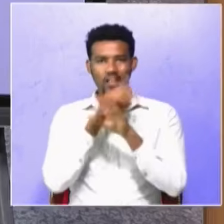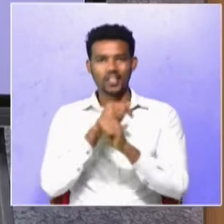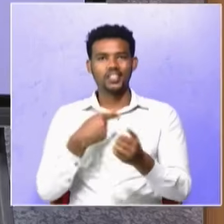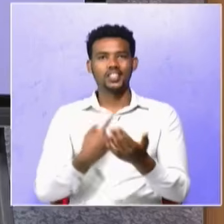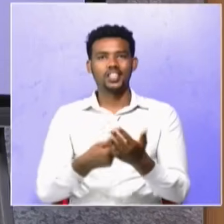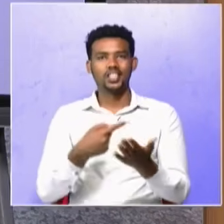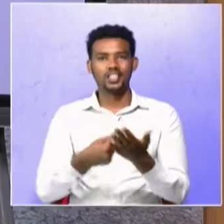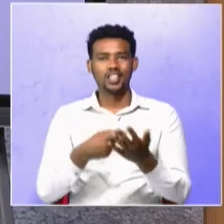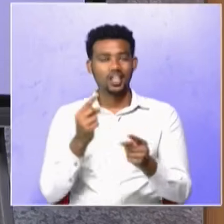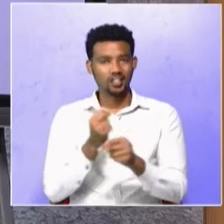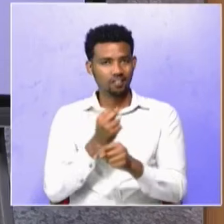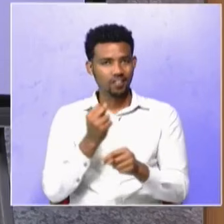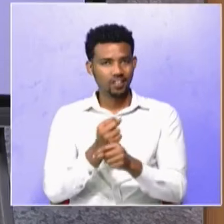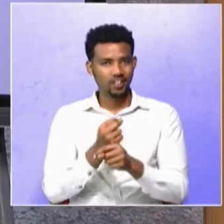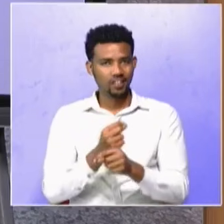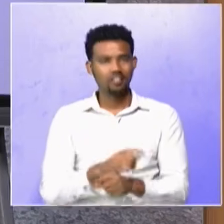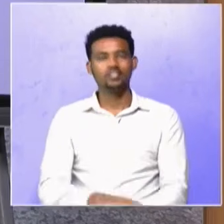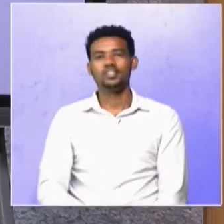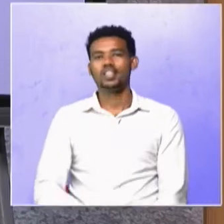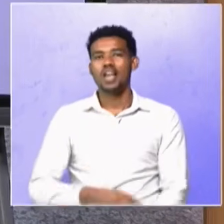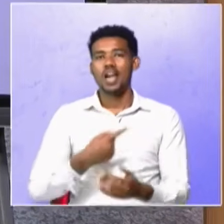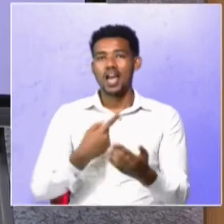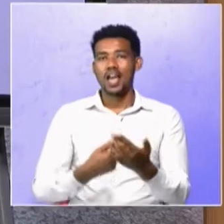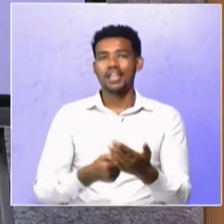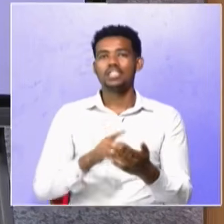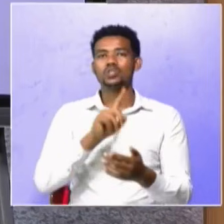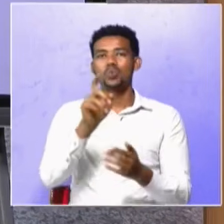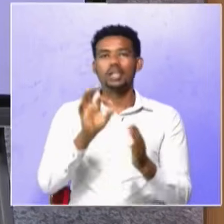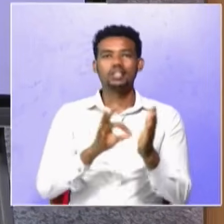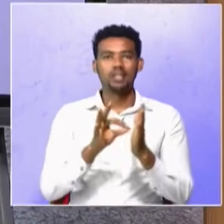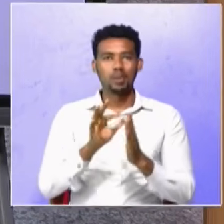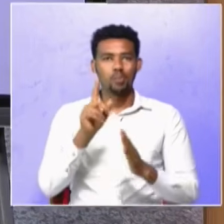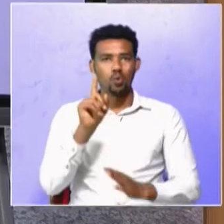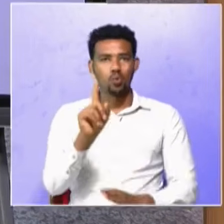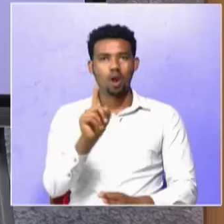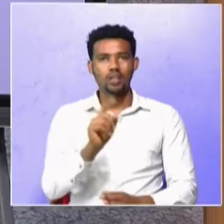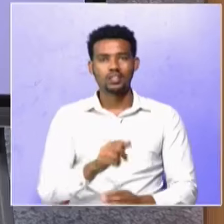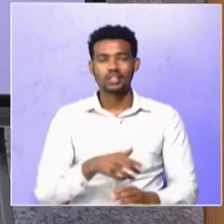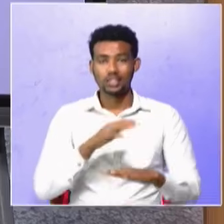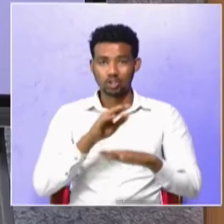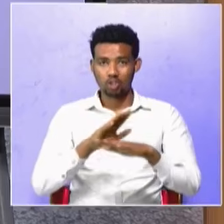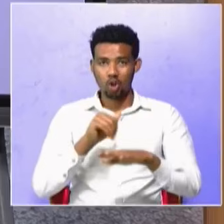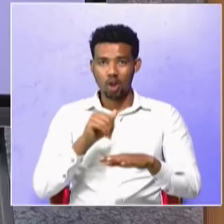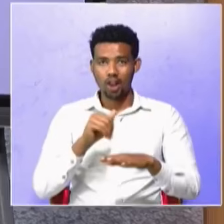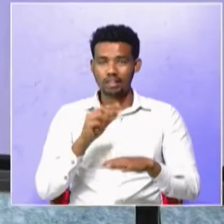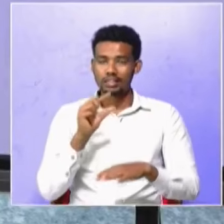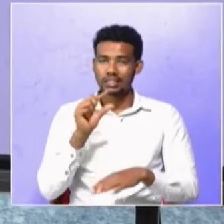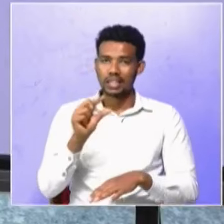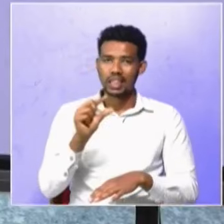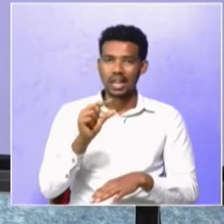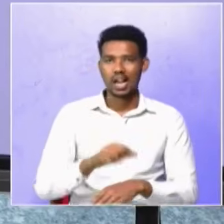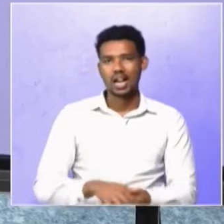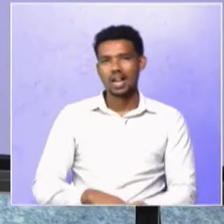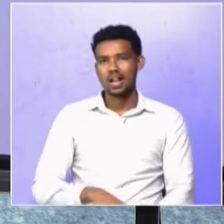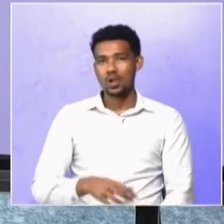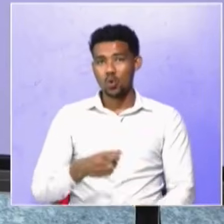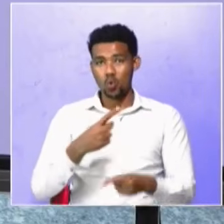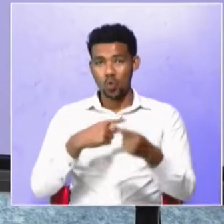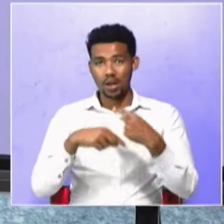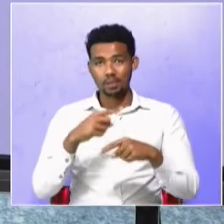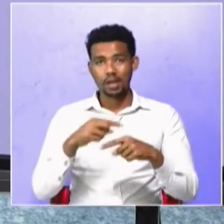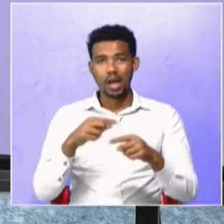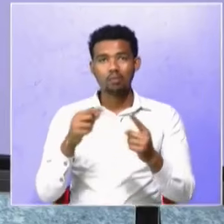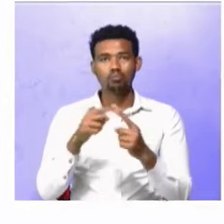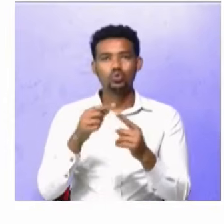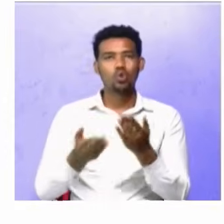So here is question number 1. It's called little. When we come to